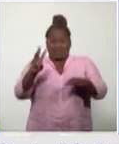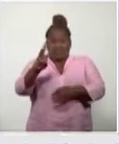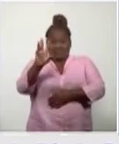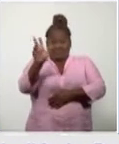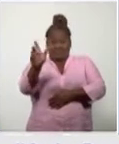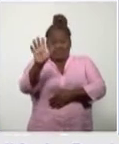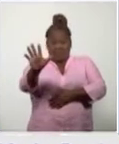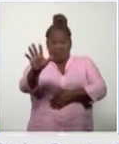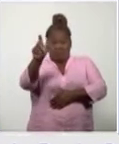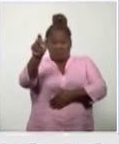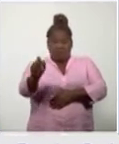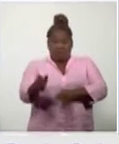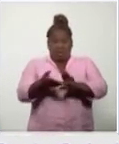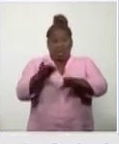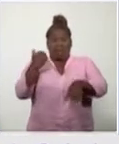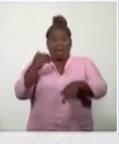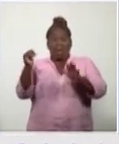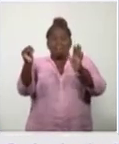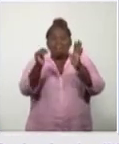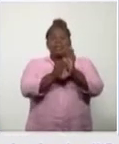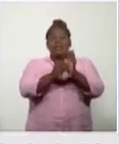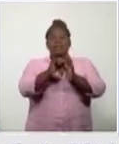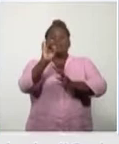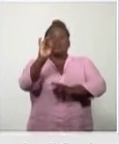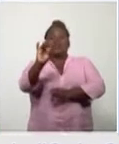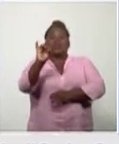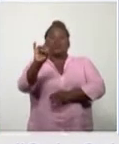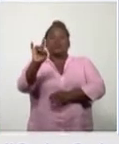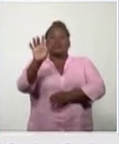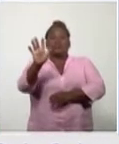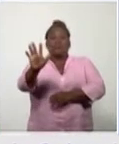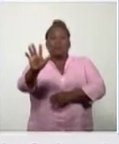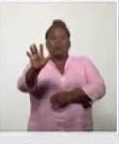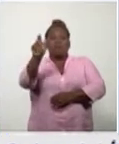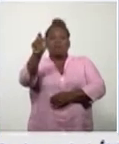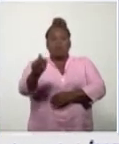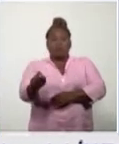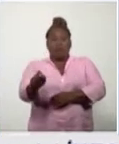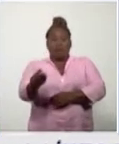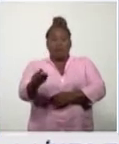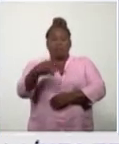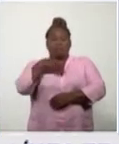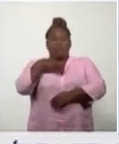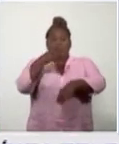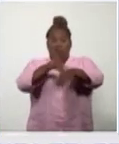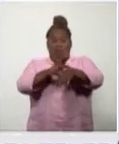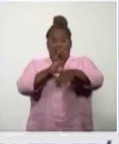And of all the patients diagnosed,